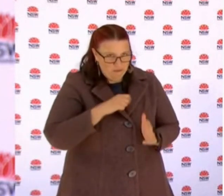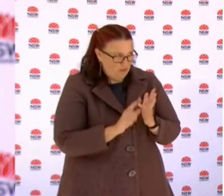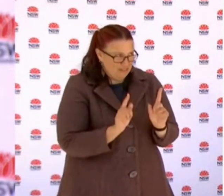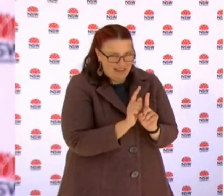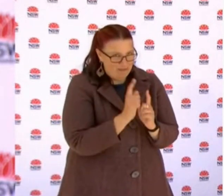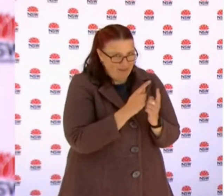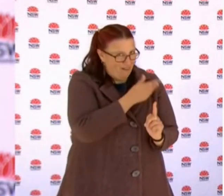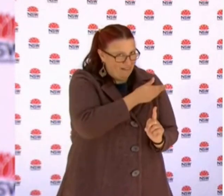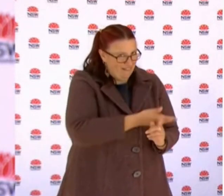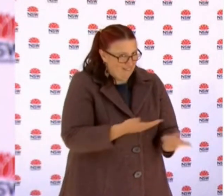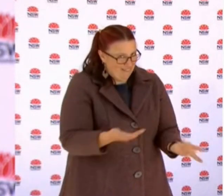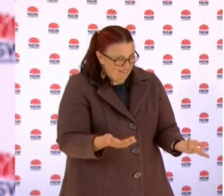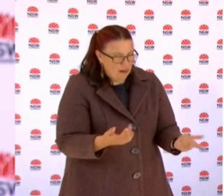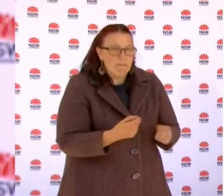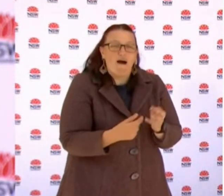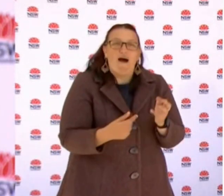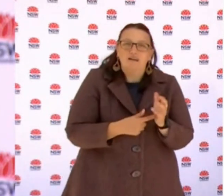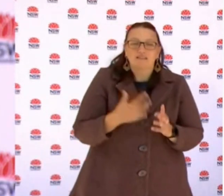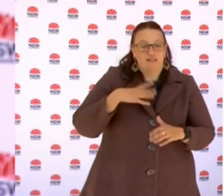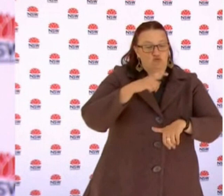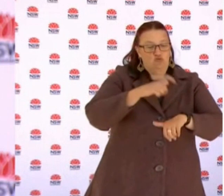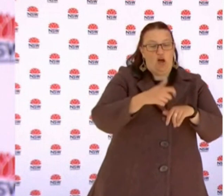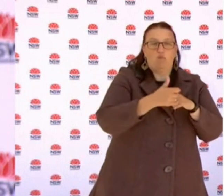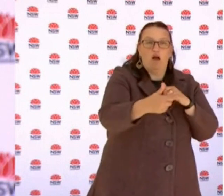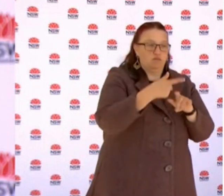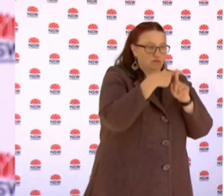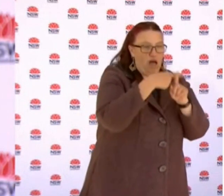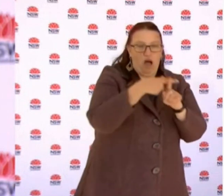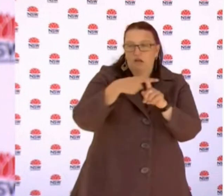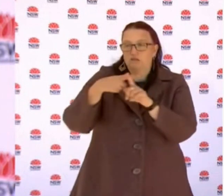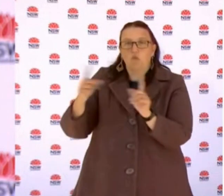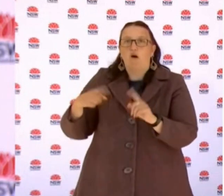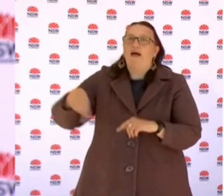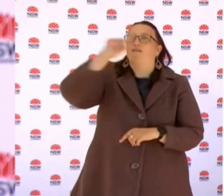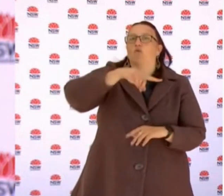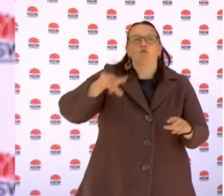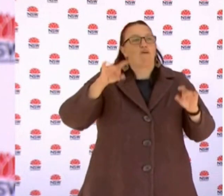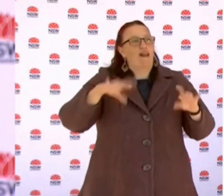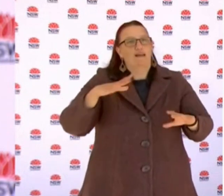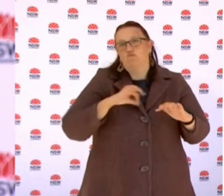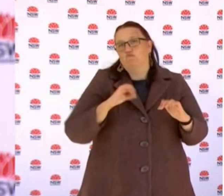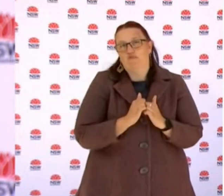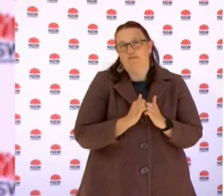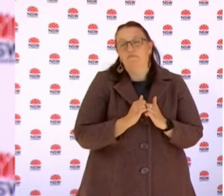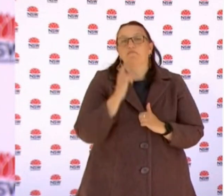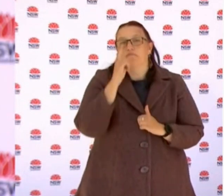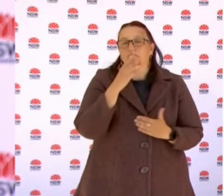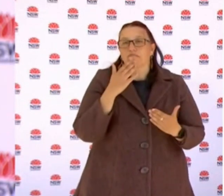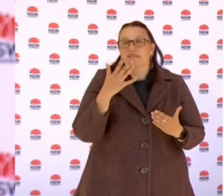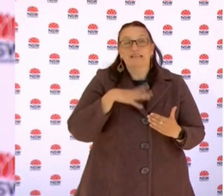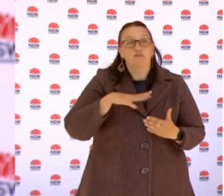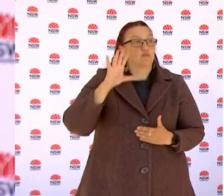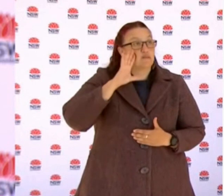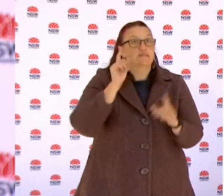and saying for a long time. But it really comes down to what targets we're prepared to set and what the timelines are. And I think that's what our citizens want from